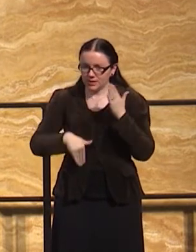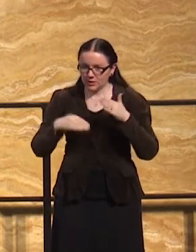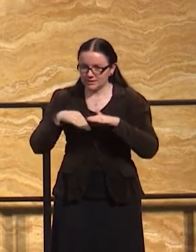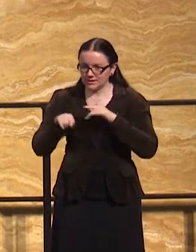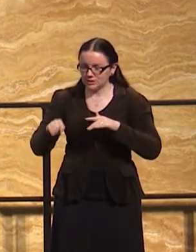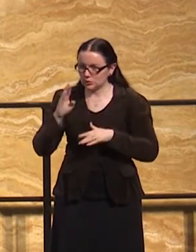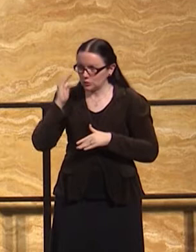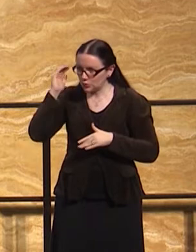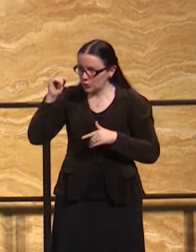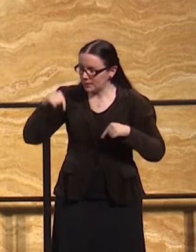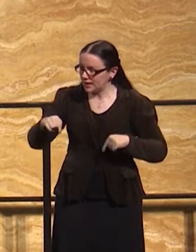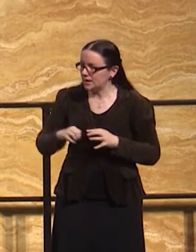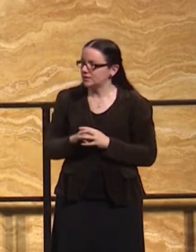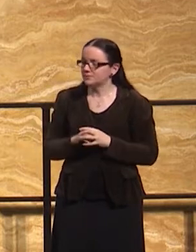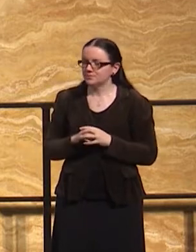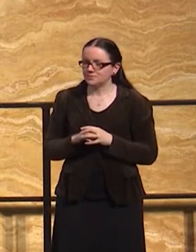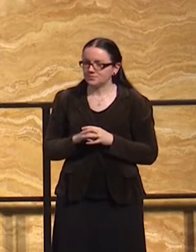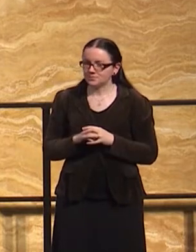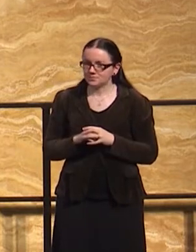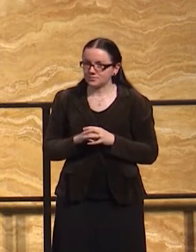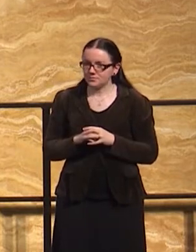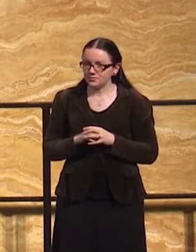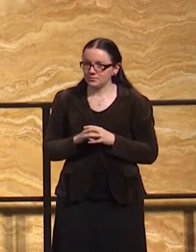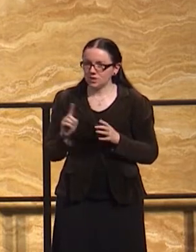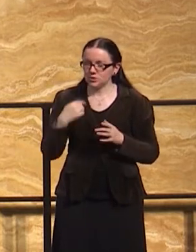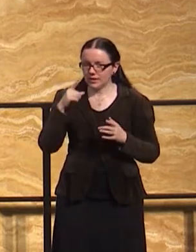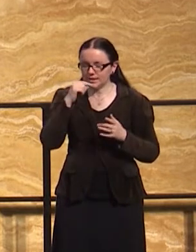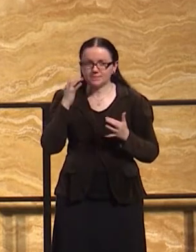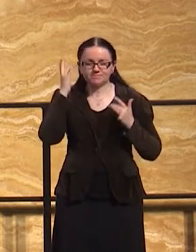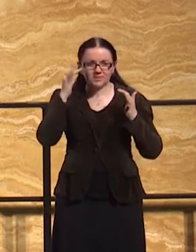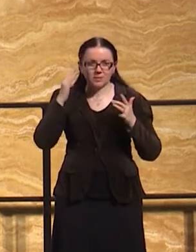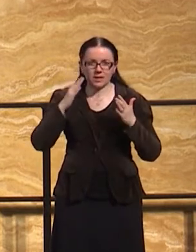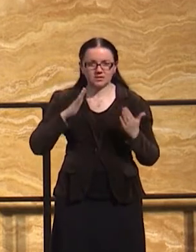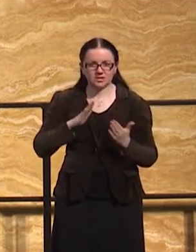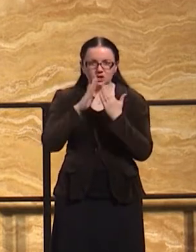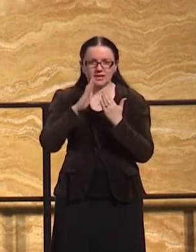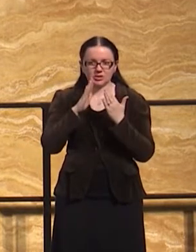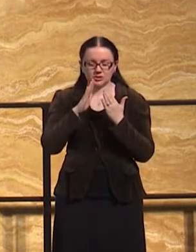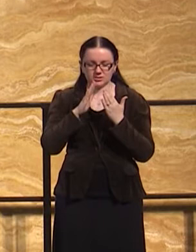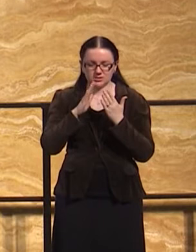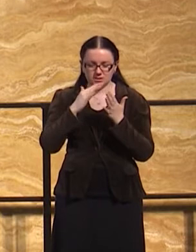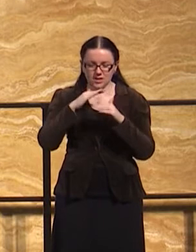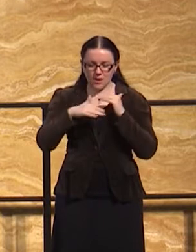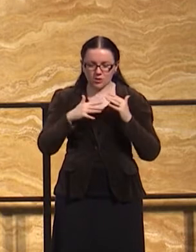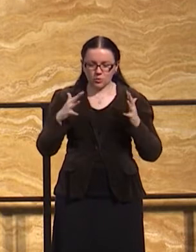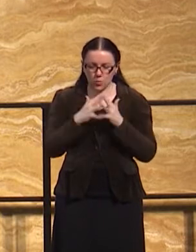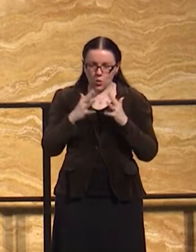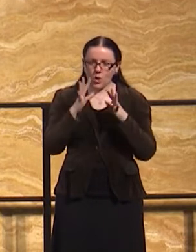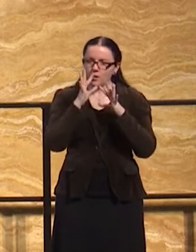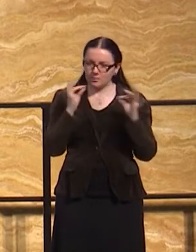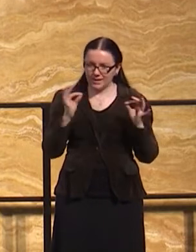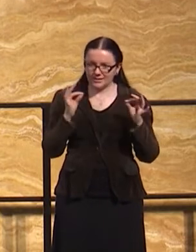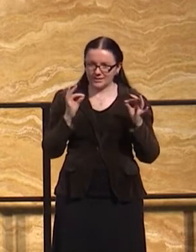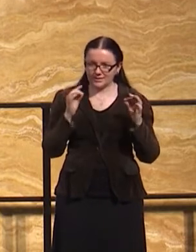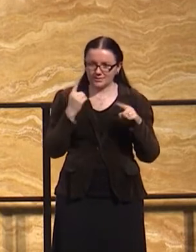to try and address and consider with us some of the issues and challenges around war, peace, and everything